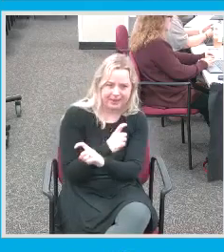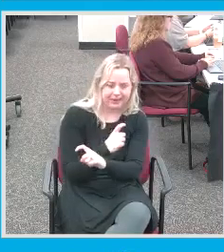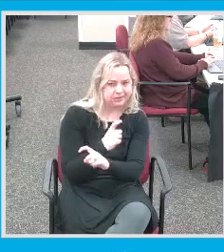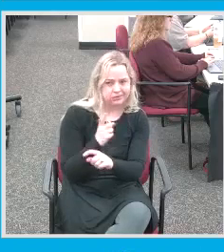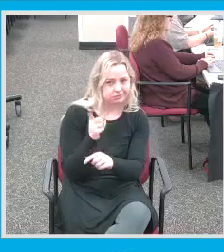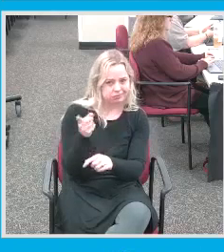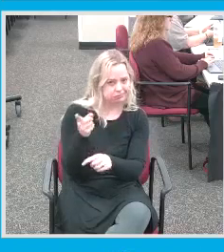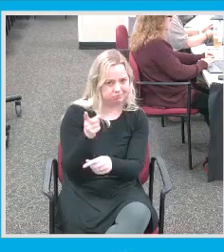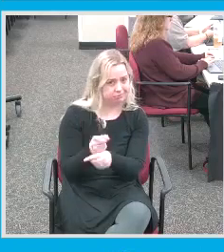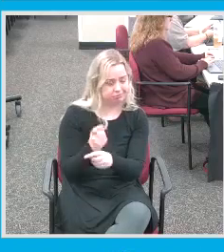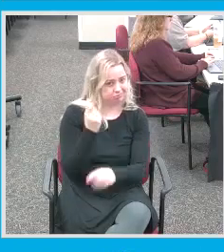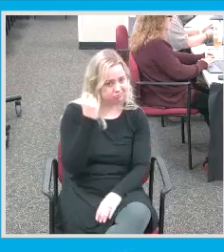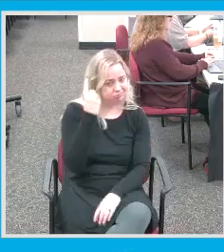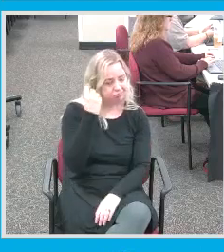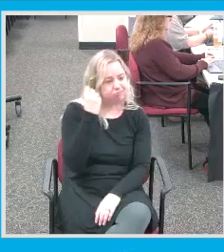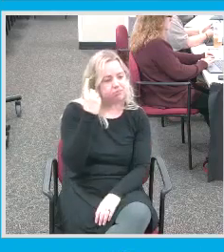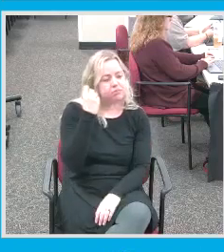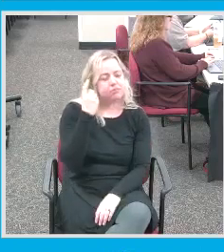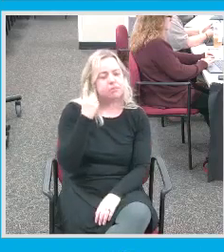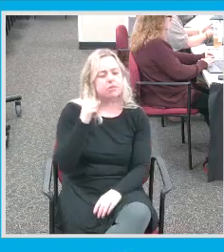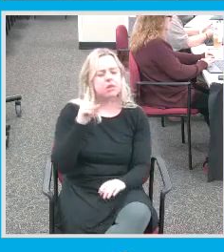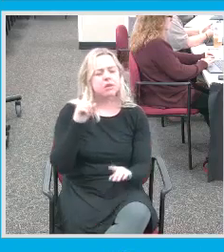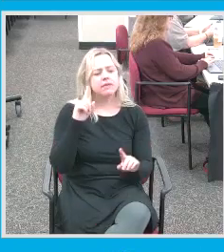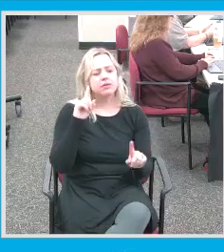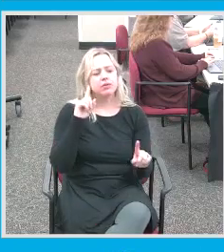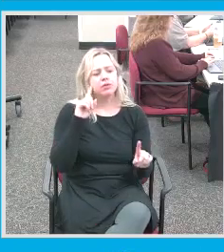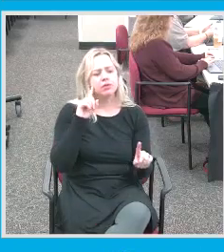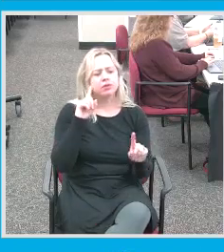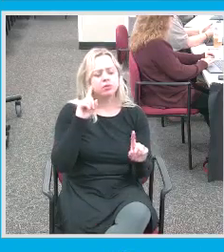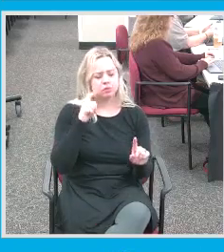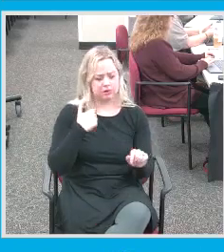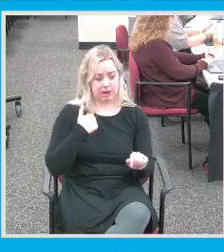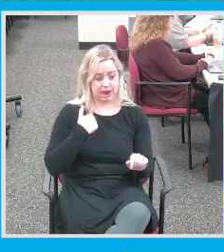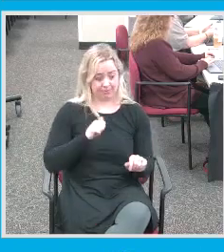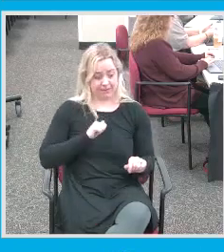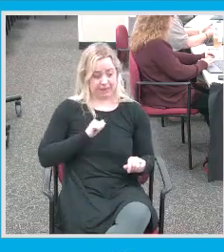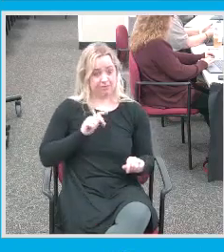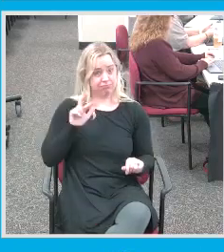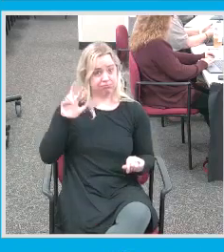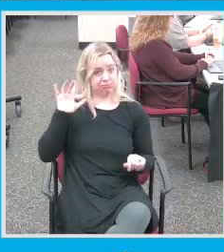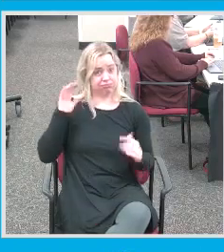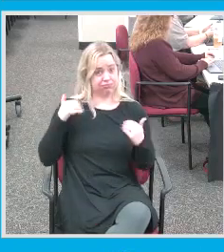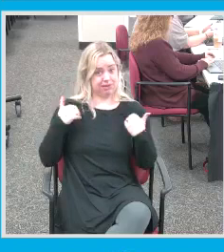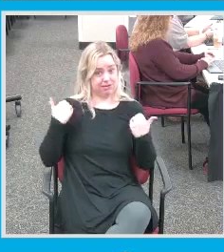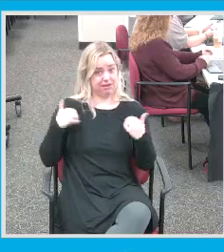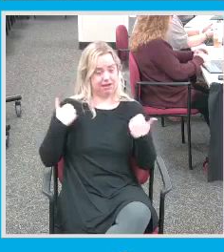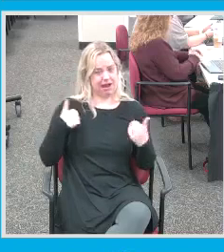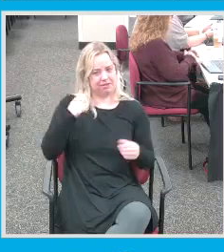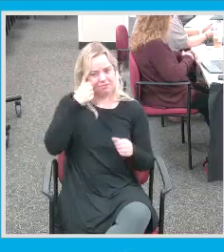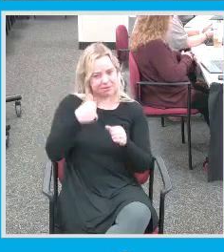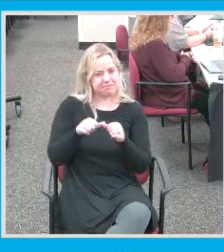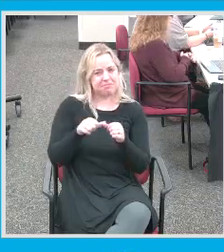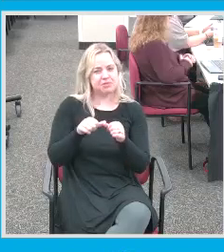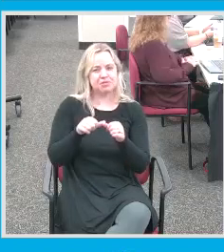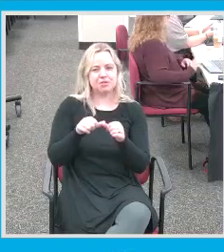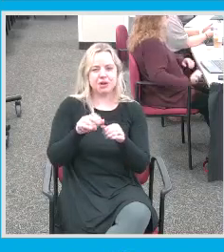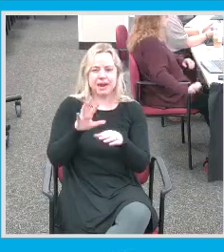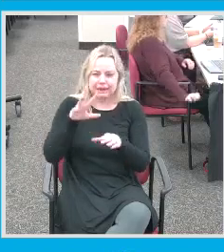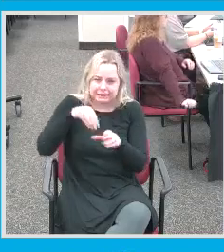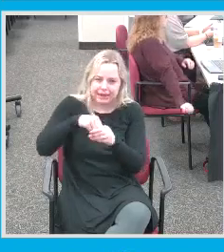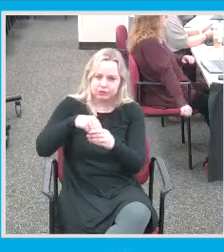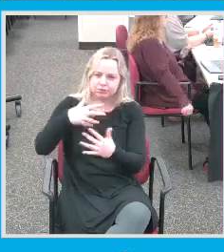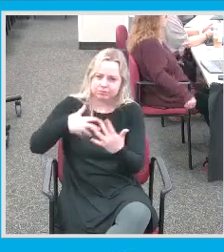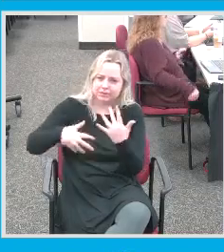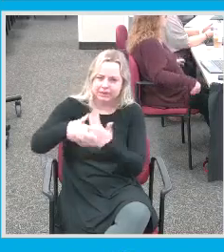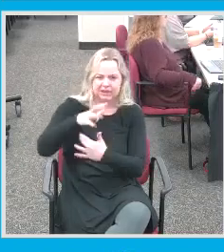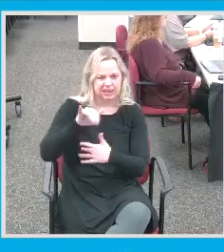is. I'd heard, I think this is back when I was a youth, about engagement and how important that is, and a